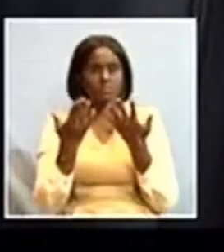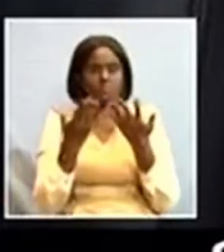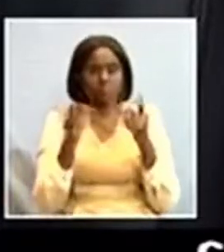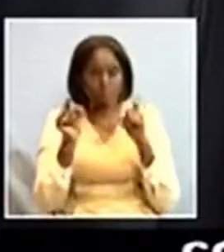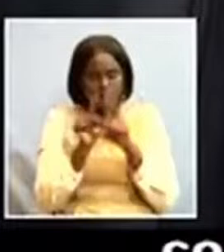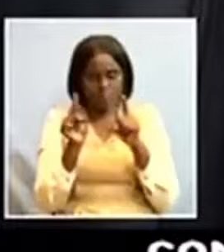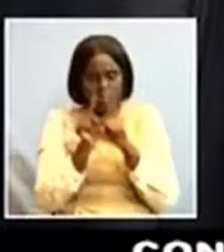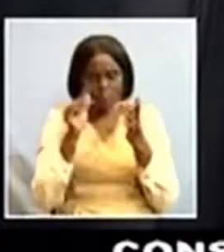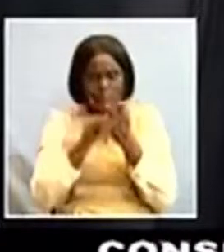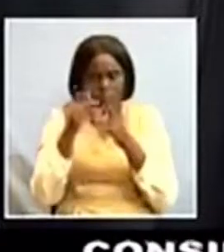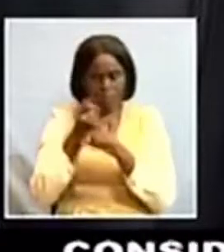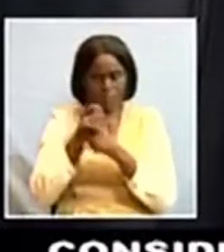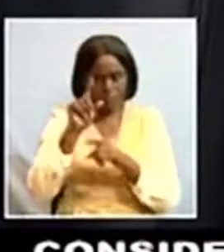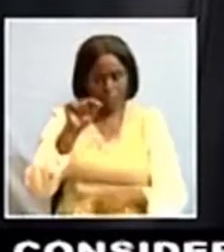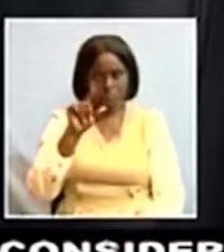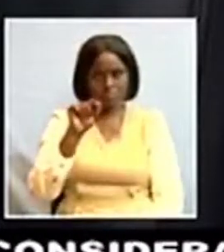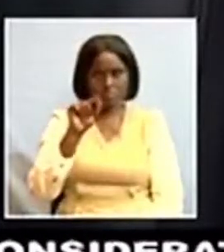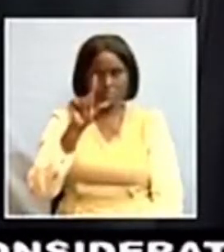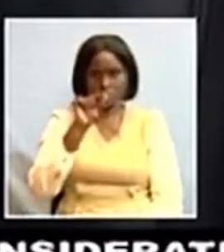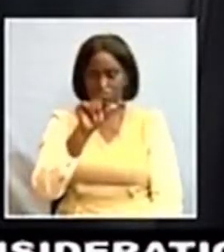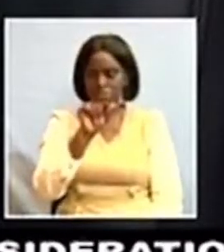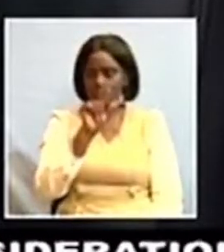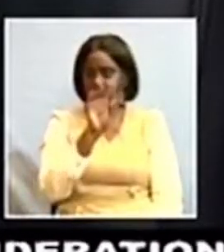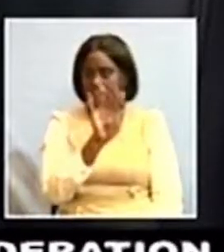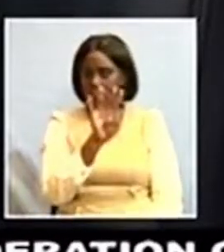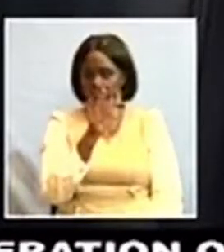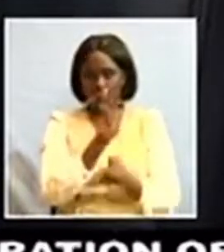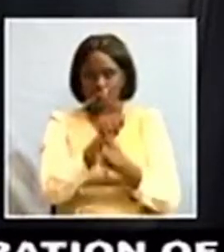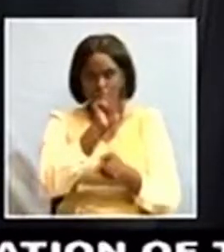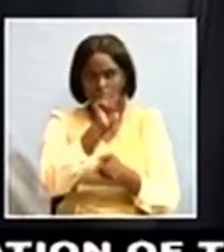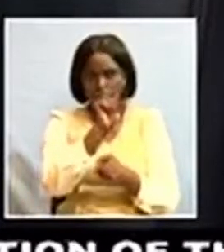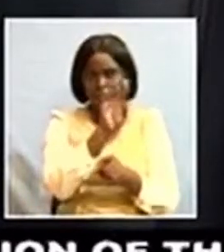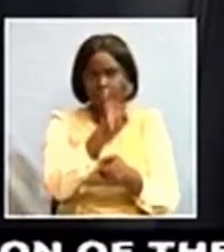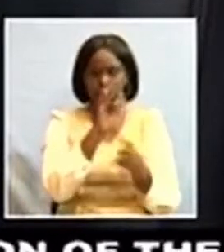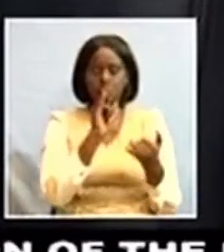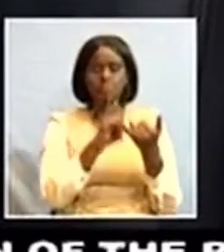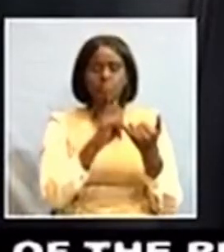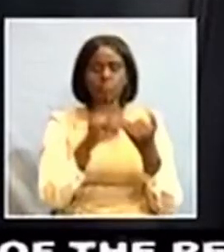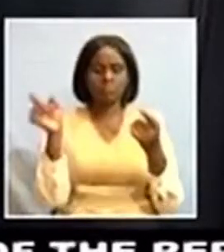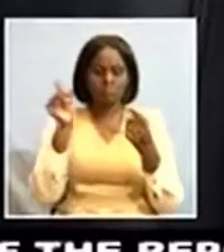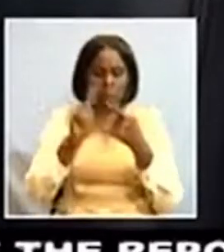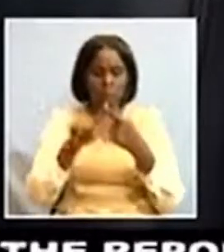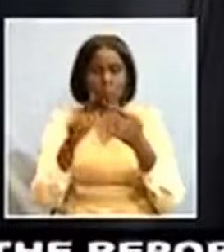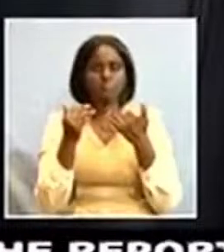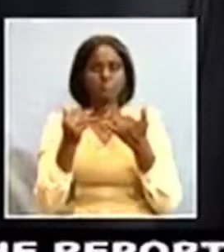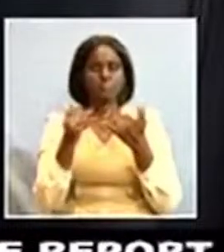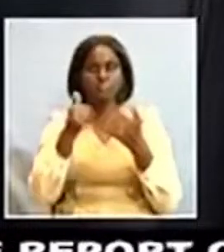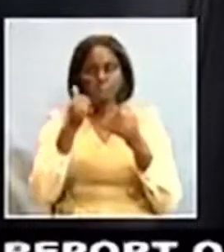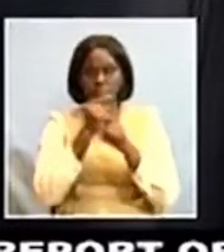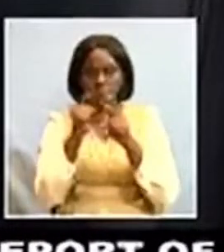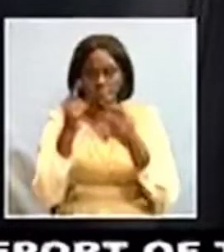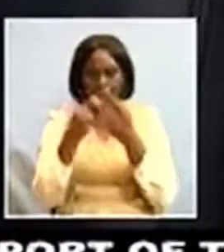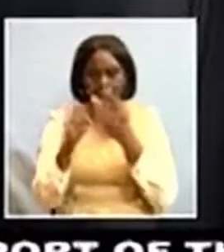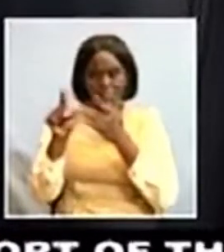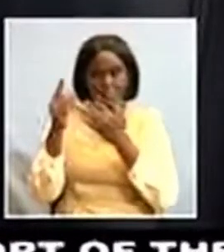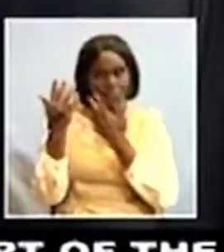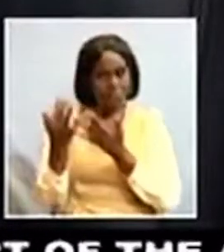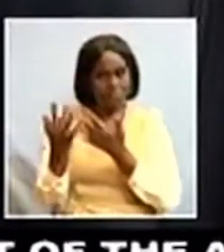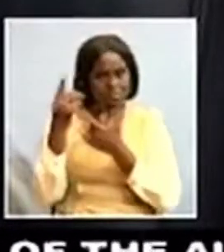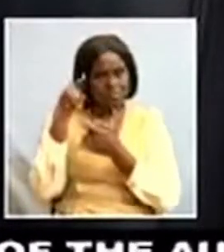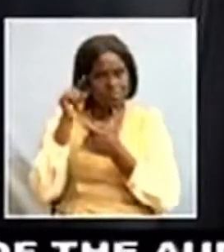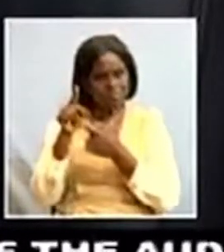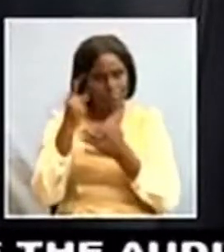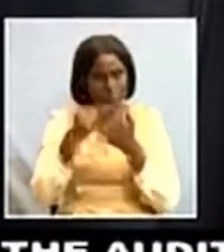And from 2024 September up to now, you are just seated waiting for